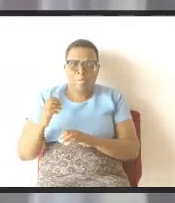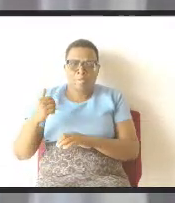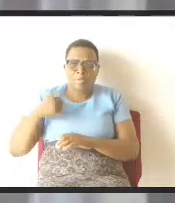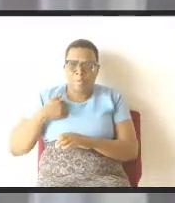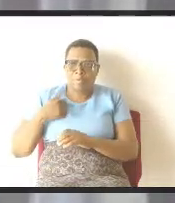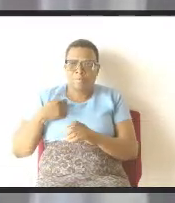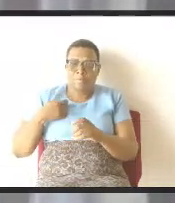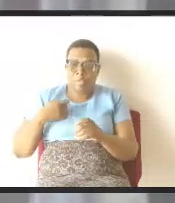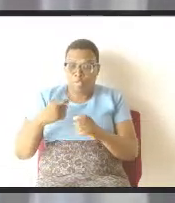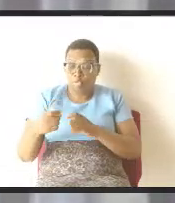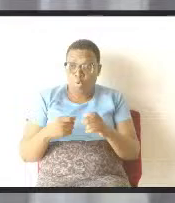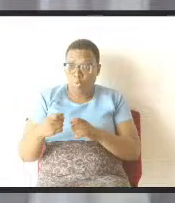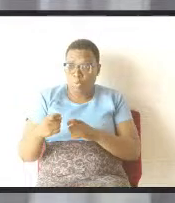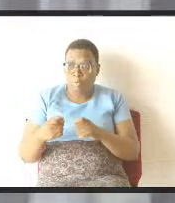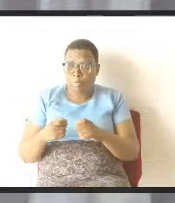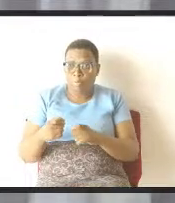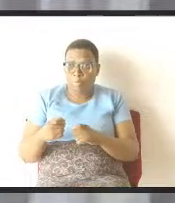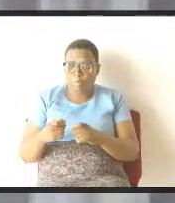self-control,